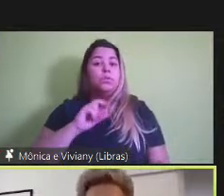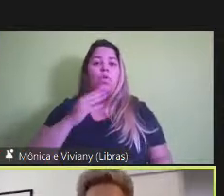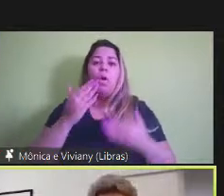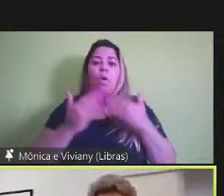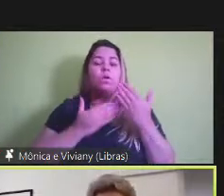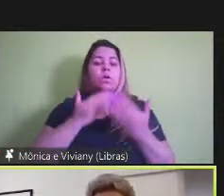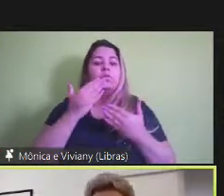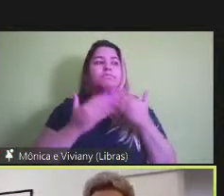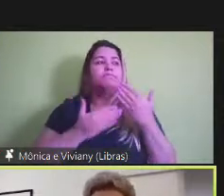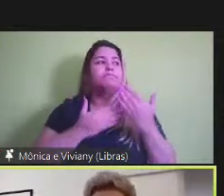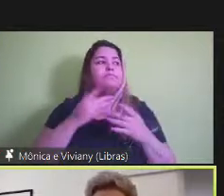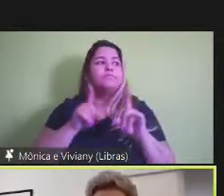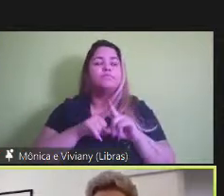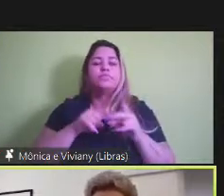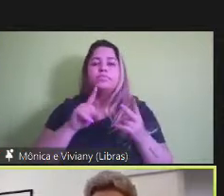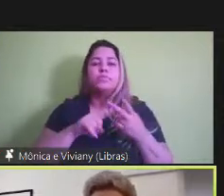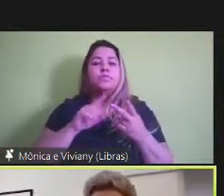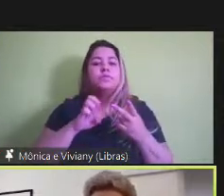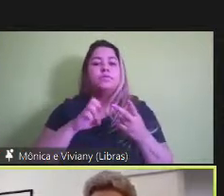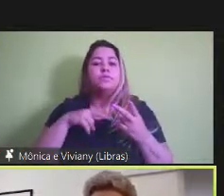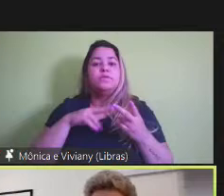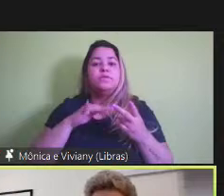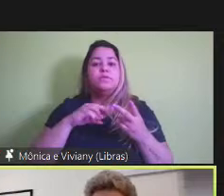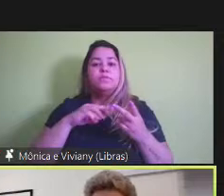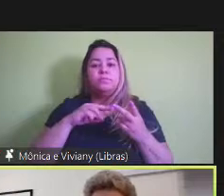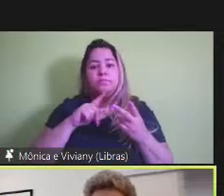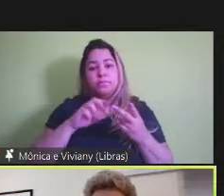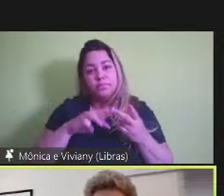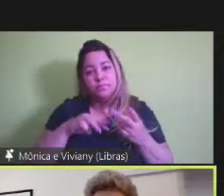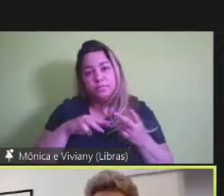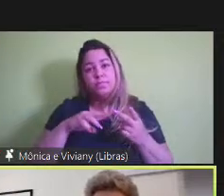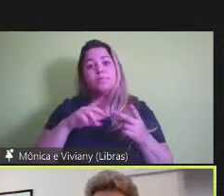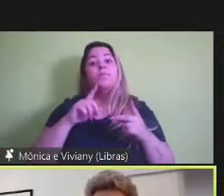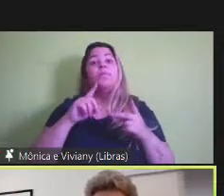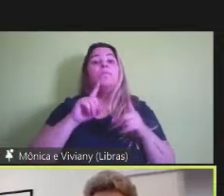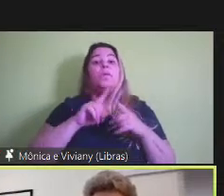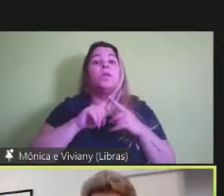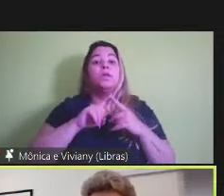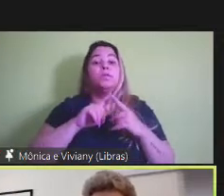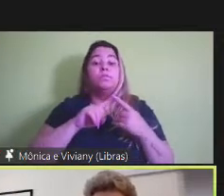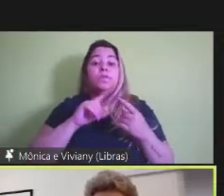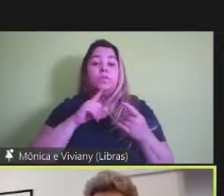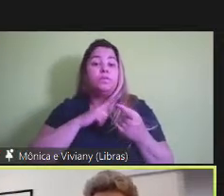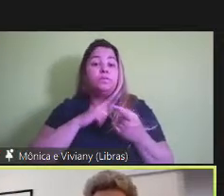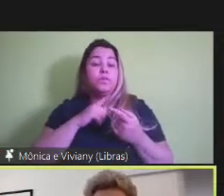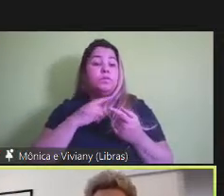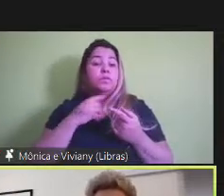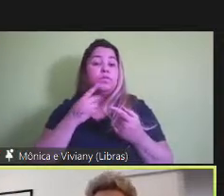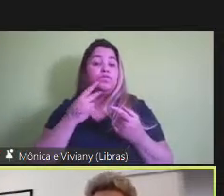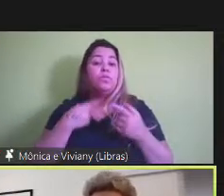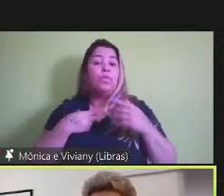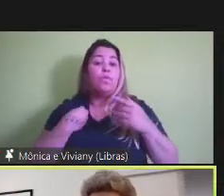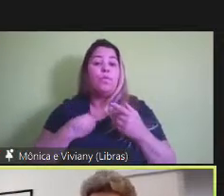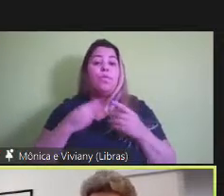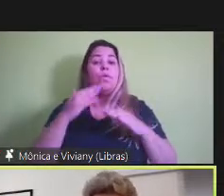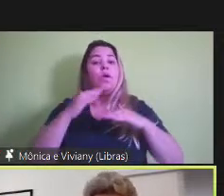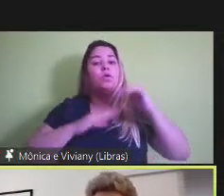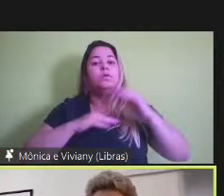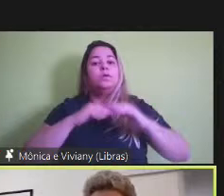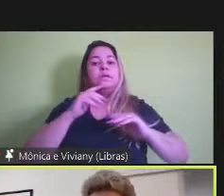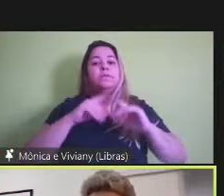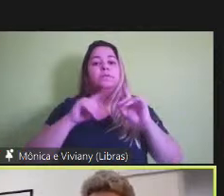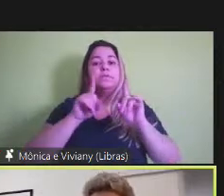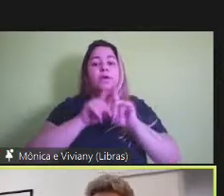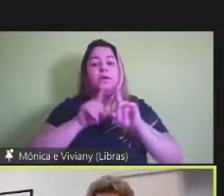psychology, social services, nursing. So the interprofessional education is the presence of actions,